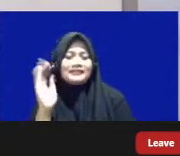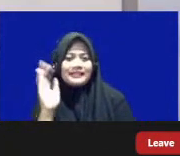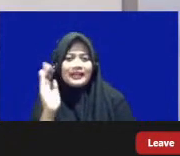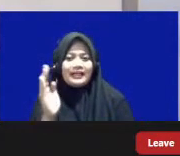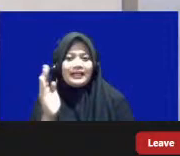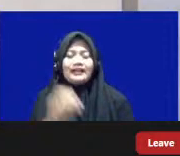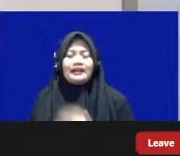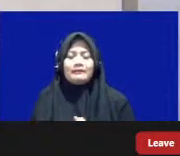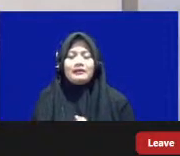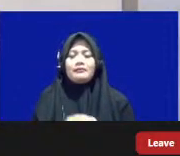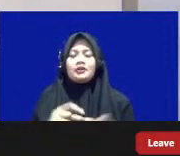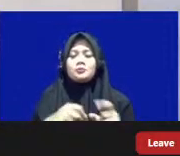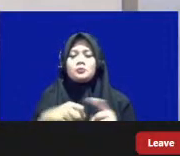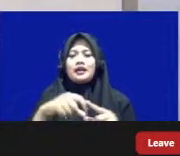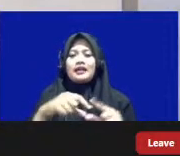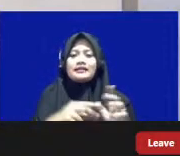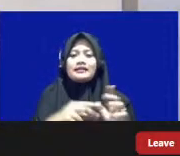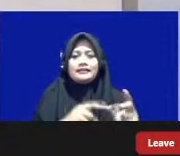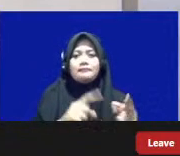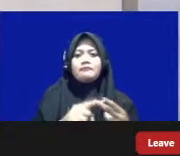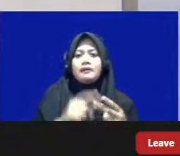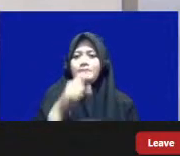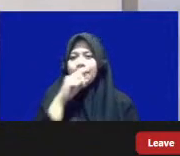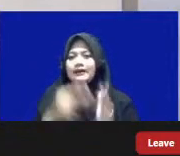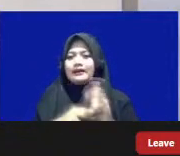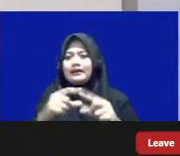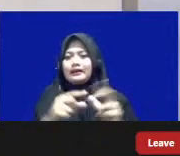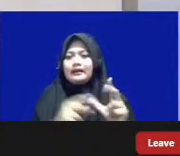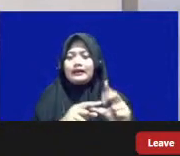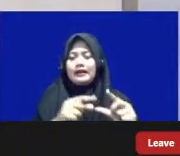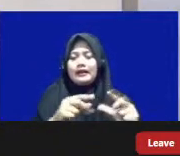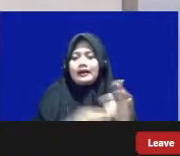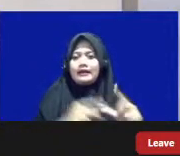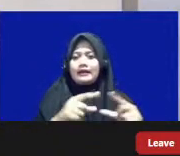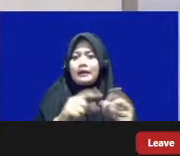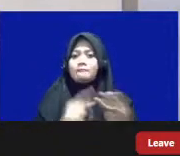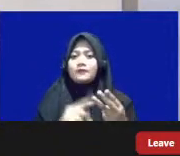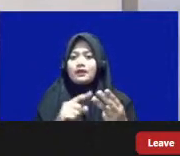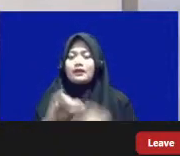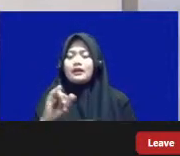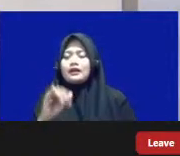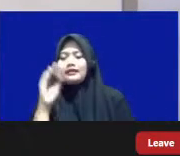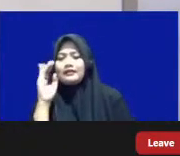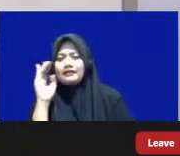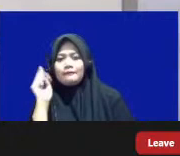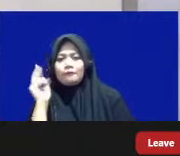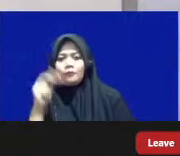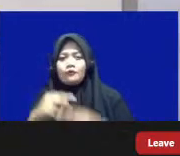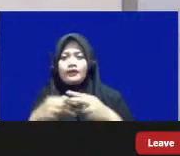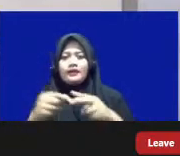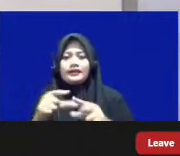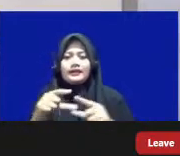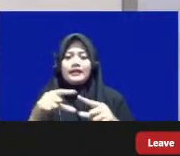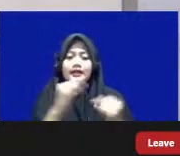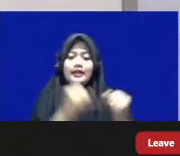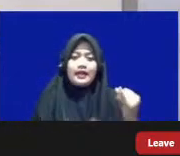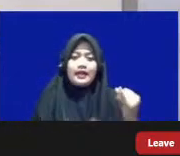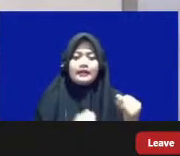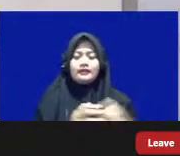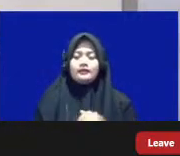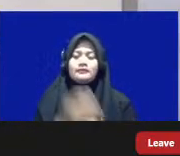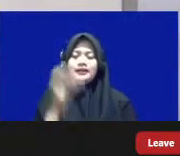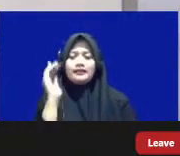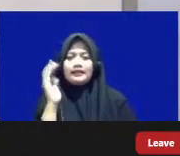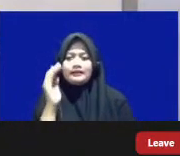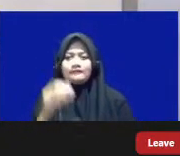of presentation session. And we're going to the next agenda is question and answer session. So let me read